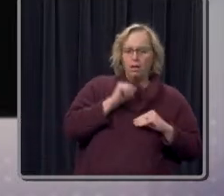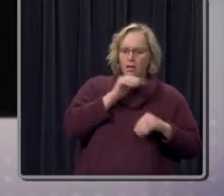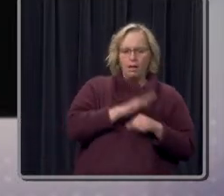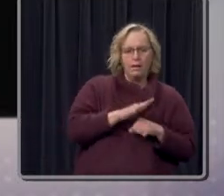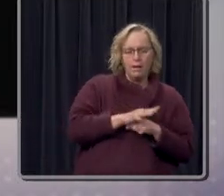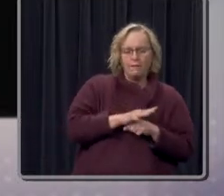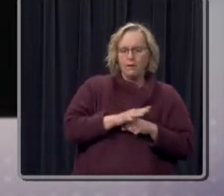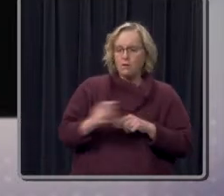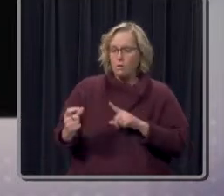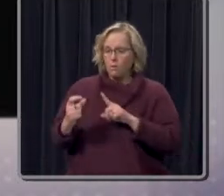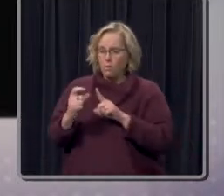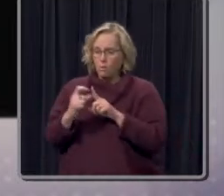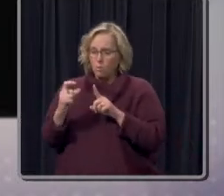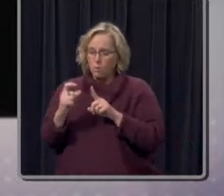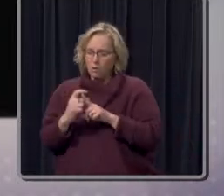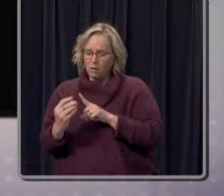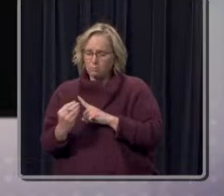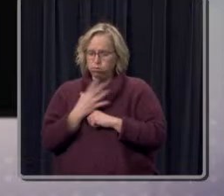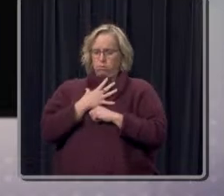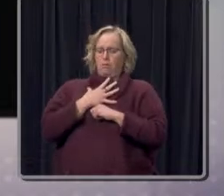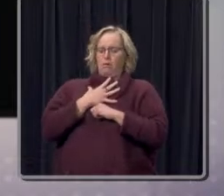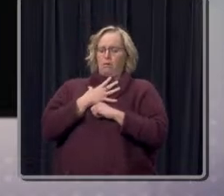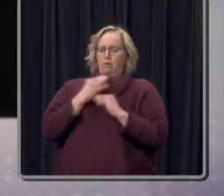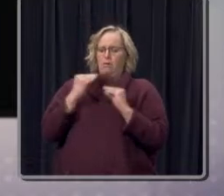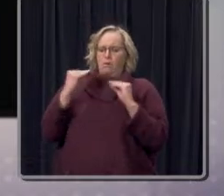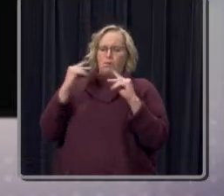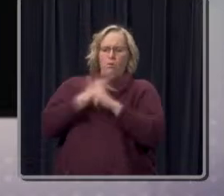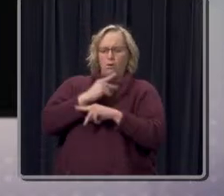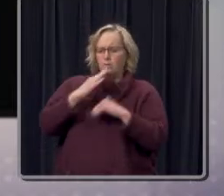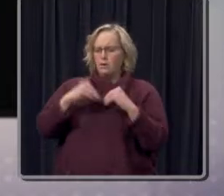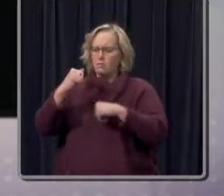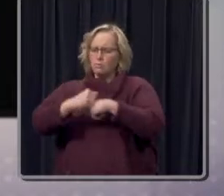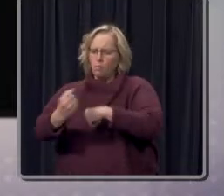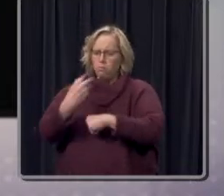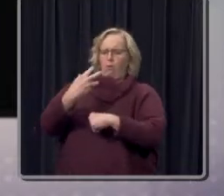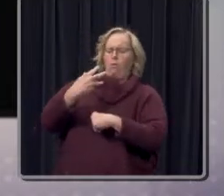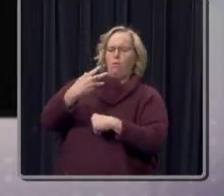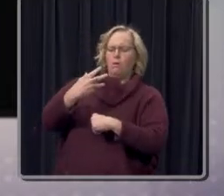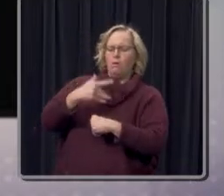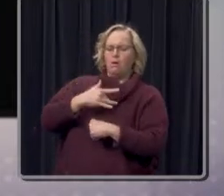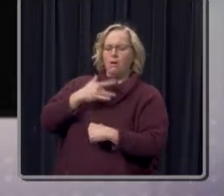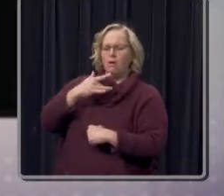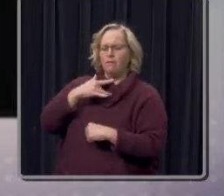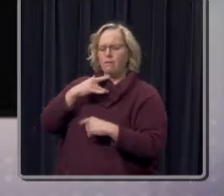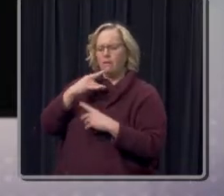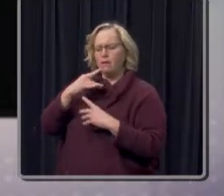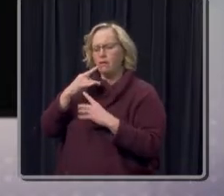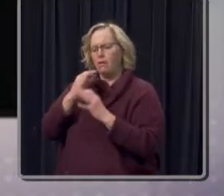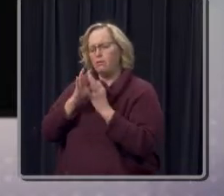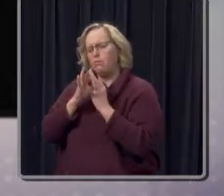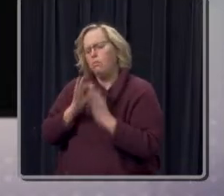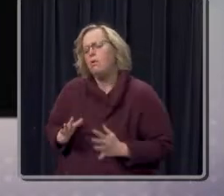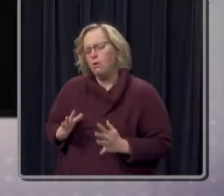harder than any stone, make you feel like you're useless and worthless and all alone.